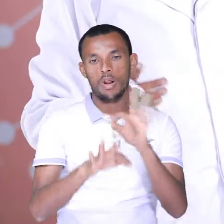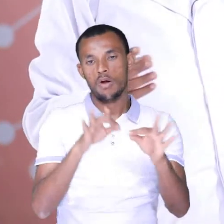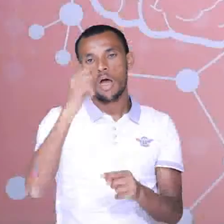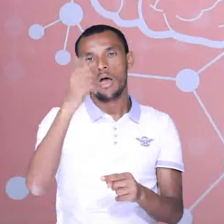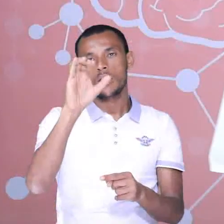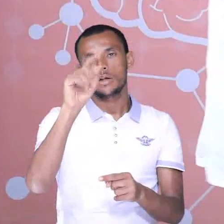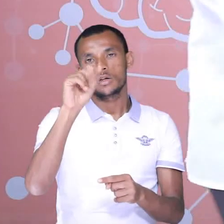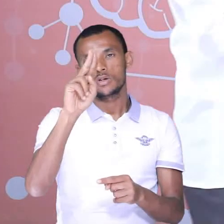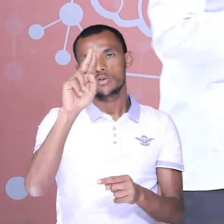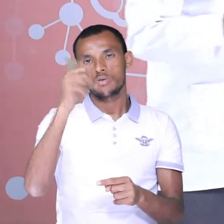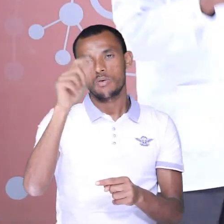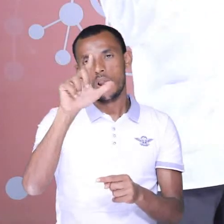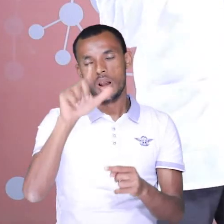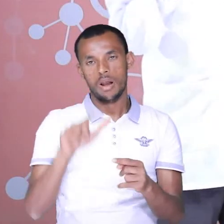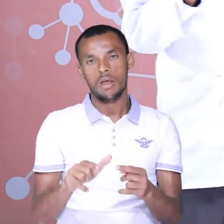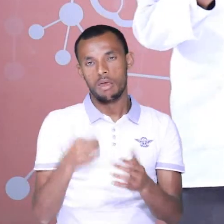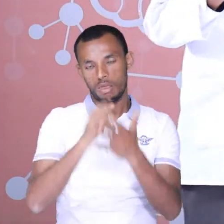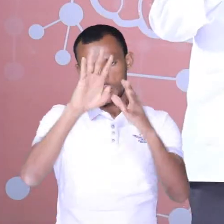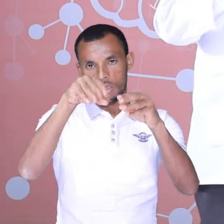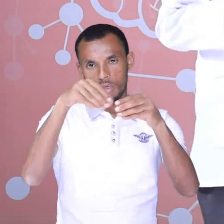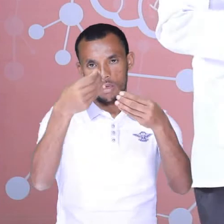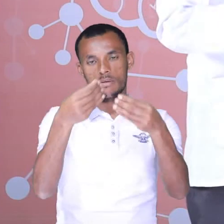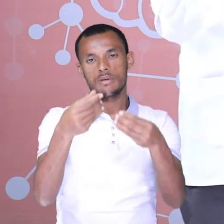formula, the actual formula that gives